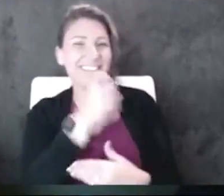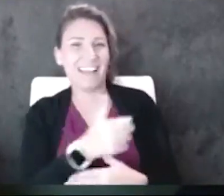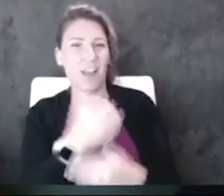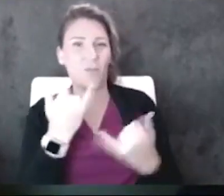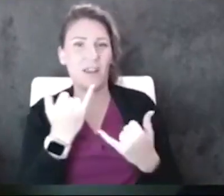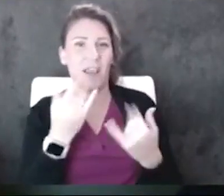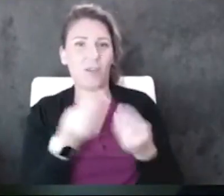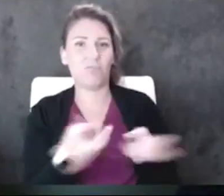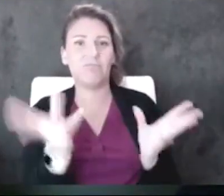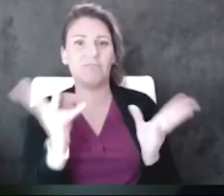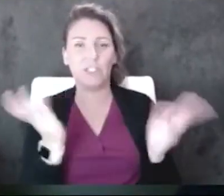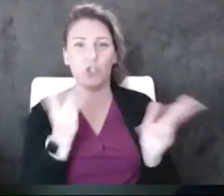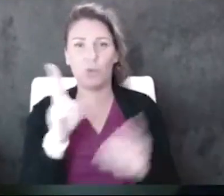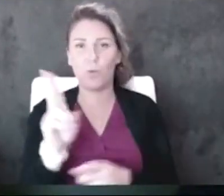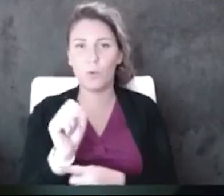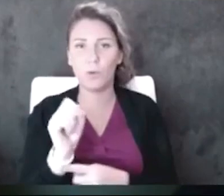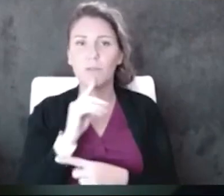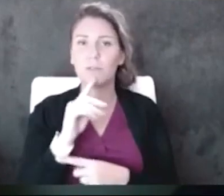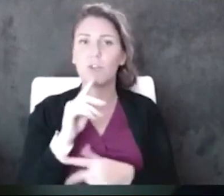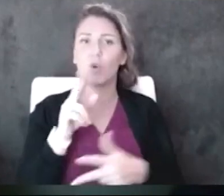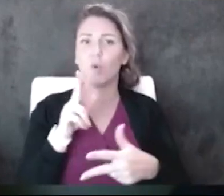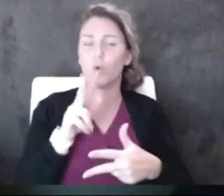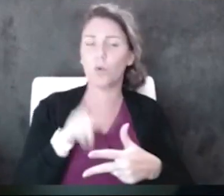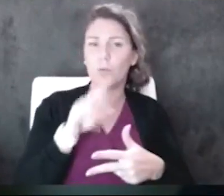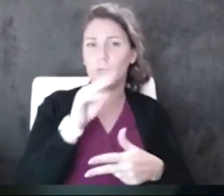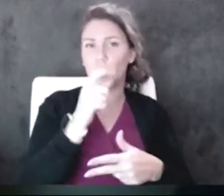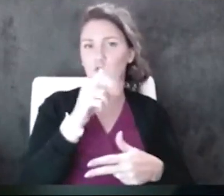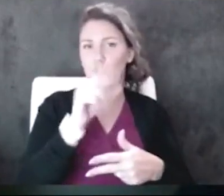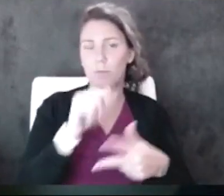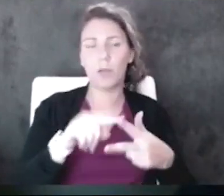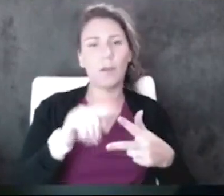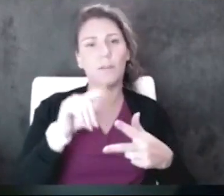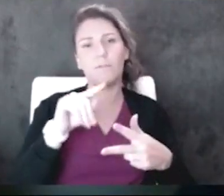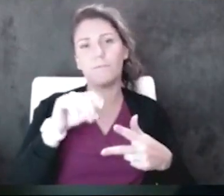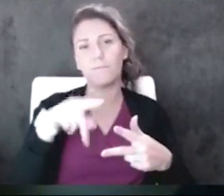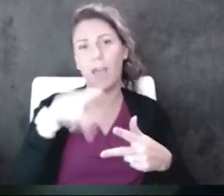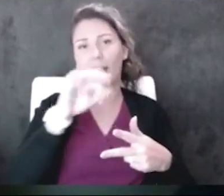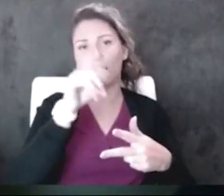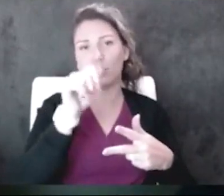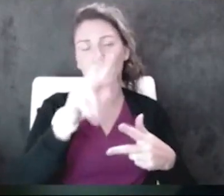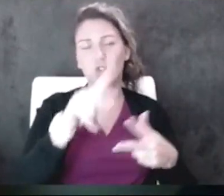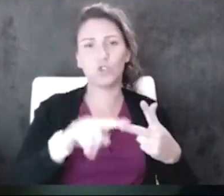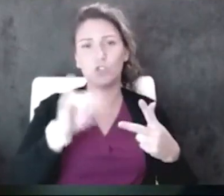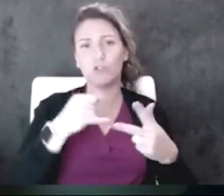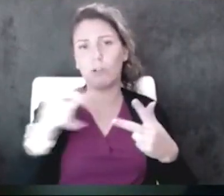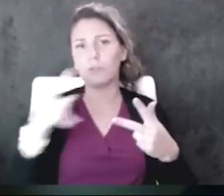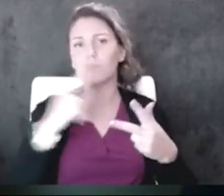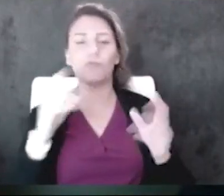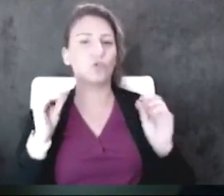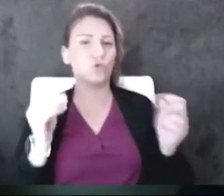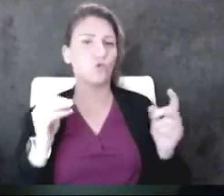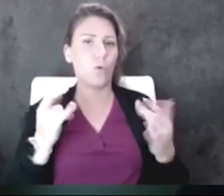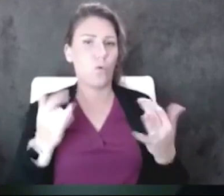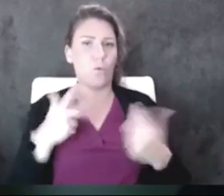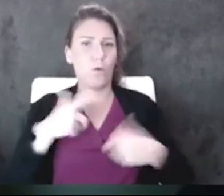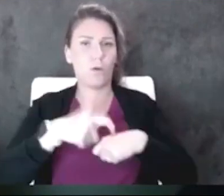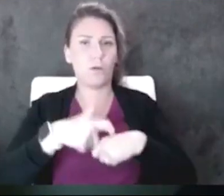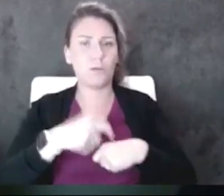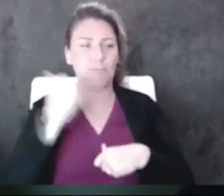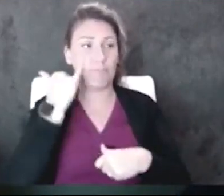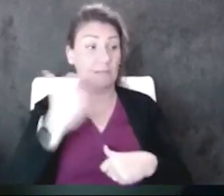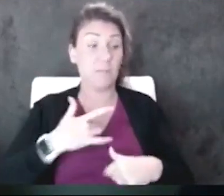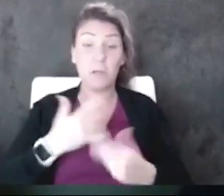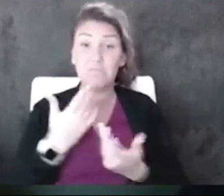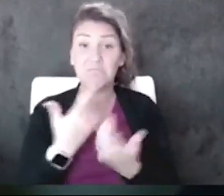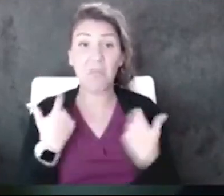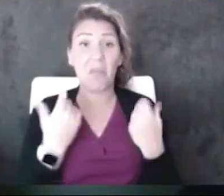So Moderna, Pfizer, Johnson & Johnson, if you receive those vaccines, there's no deferral as long as you are feeling healthy and well. You could